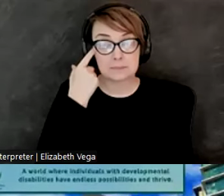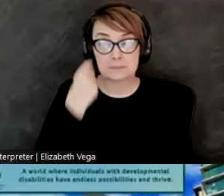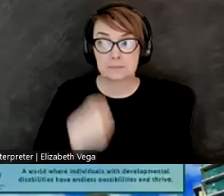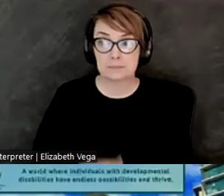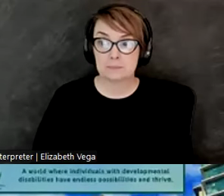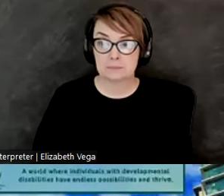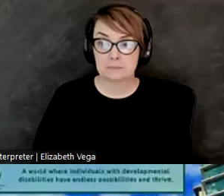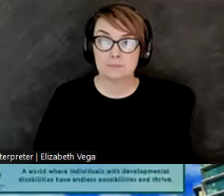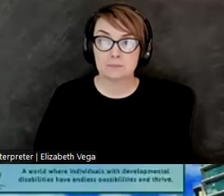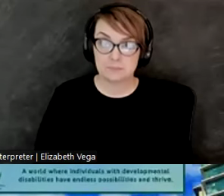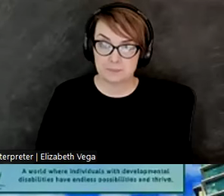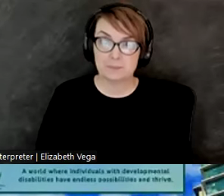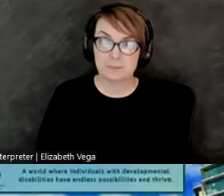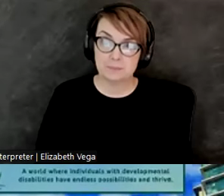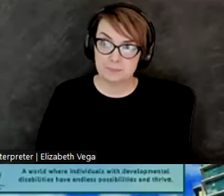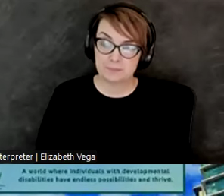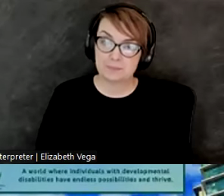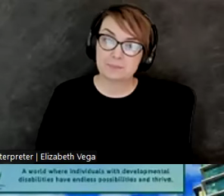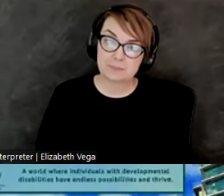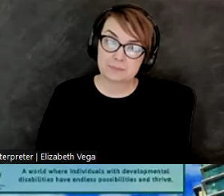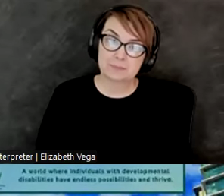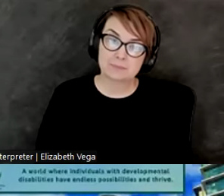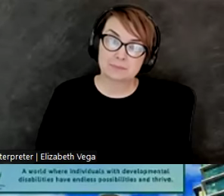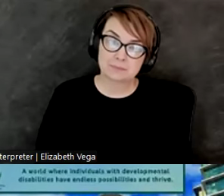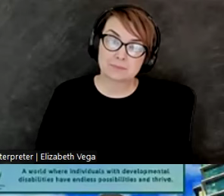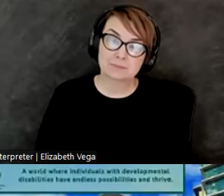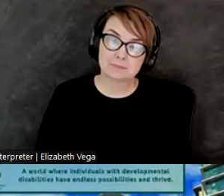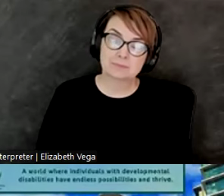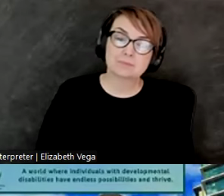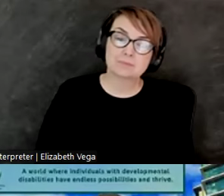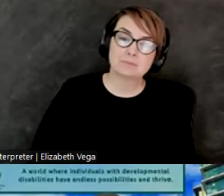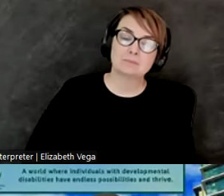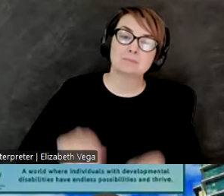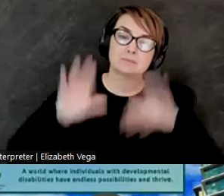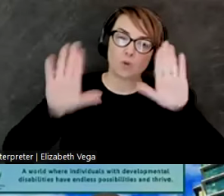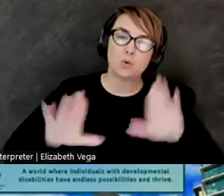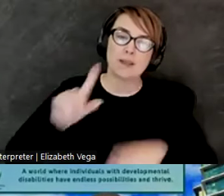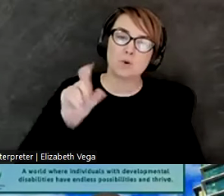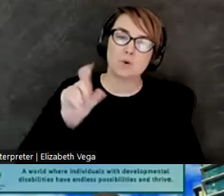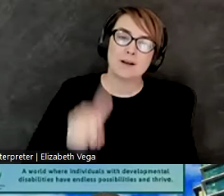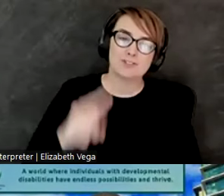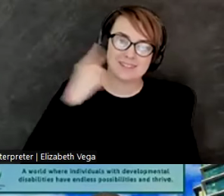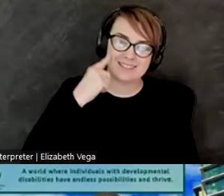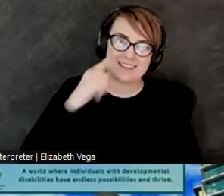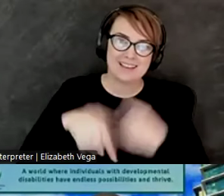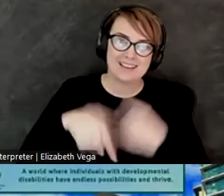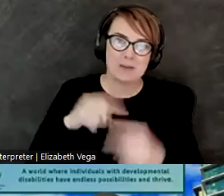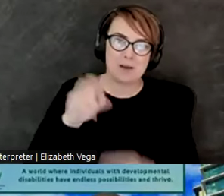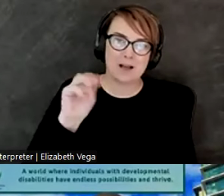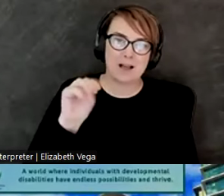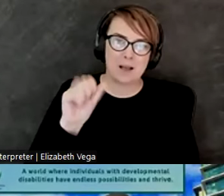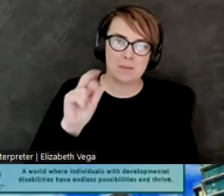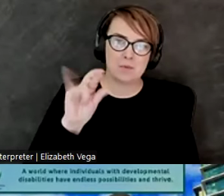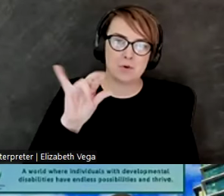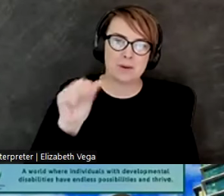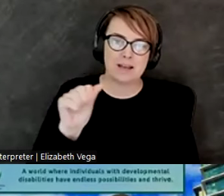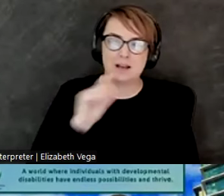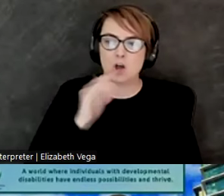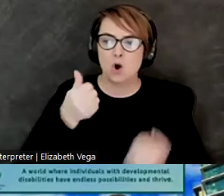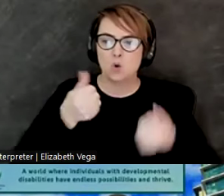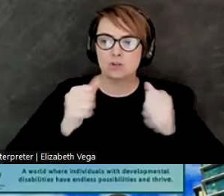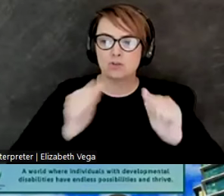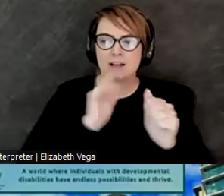So great question. And also thinking about Marie, sorry, Maria, we're going to try to avoid using the chat just so we can reserve